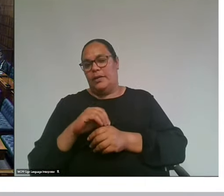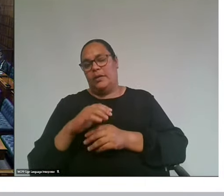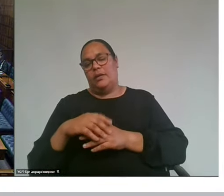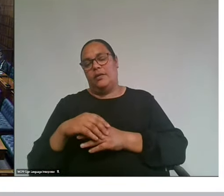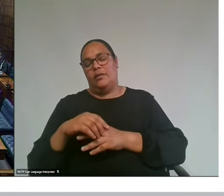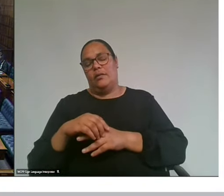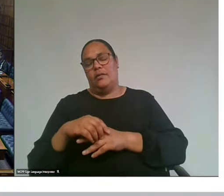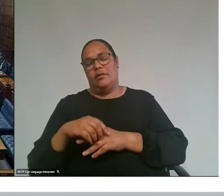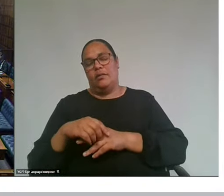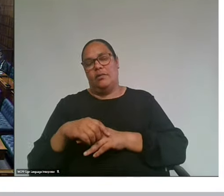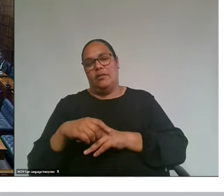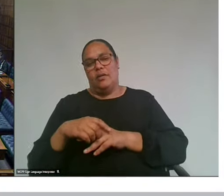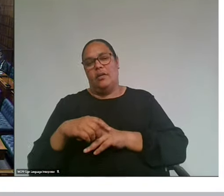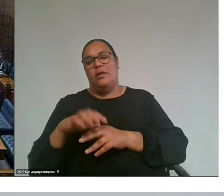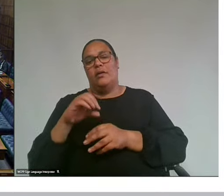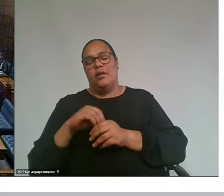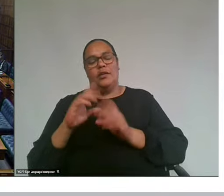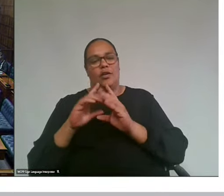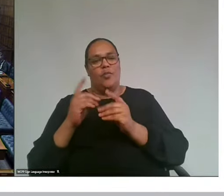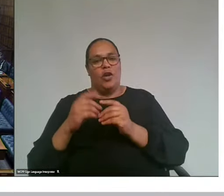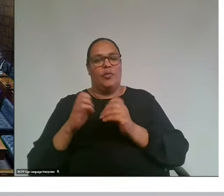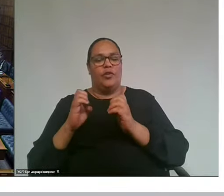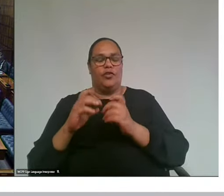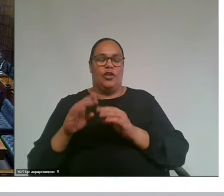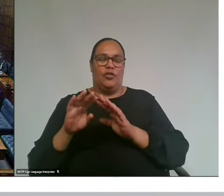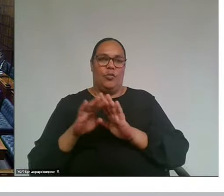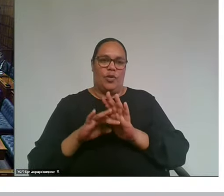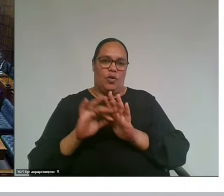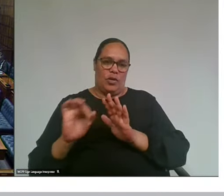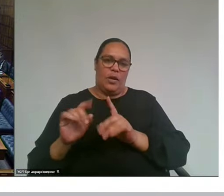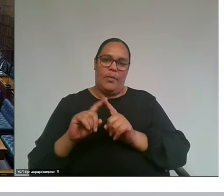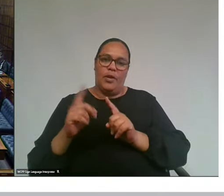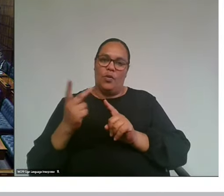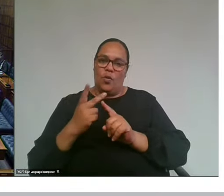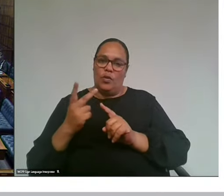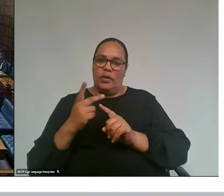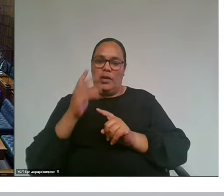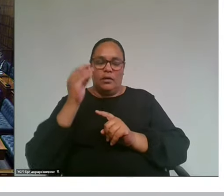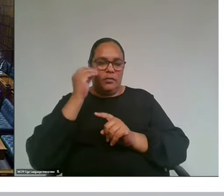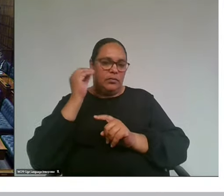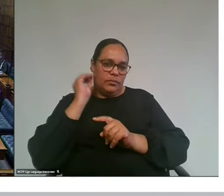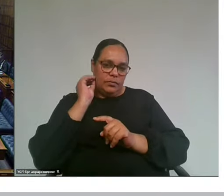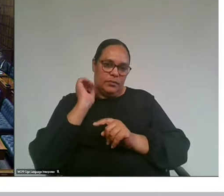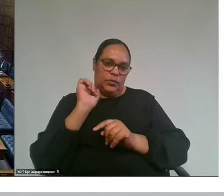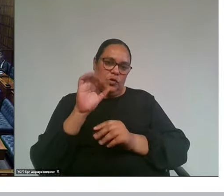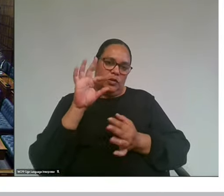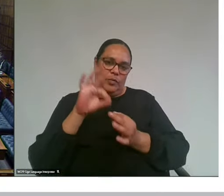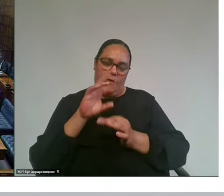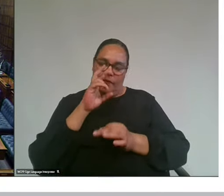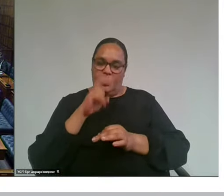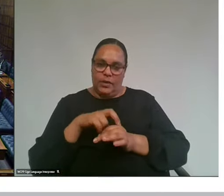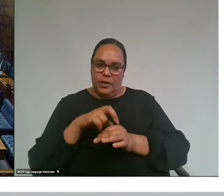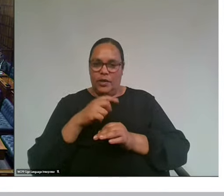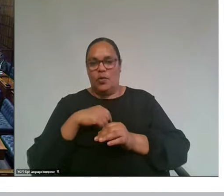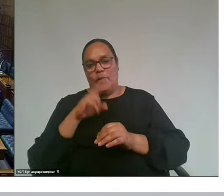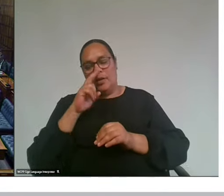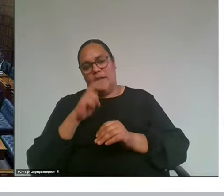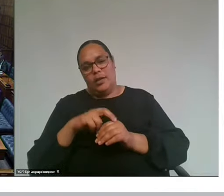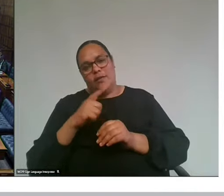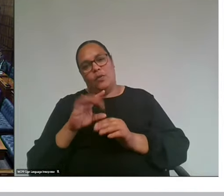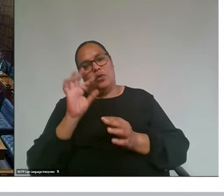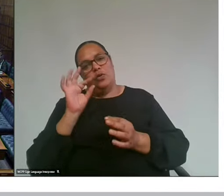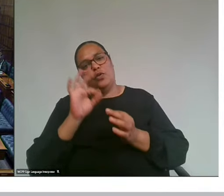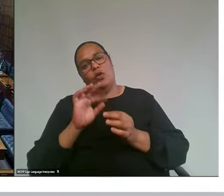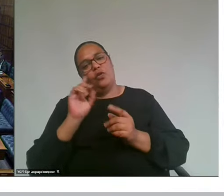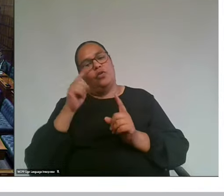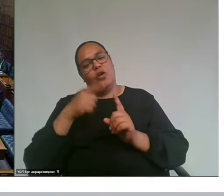in in the department of educations program uh but also mindful of the specific needs that we need for that targeted